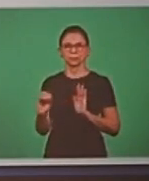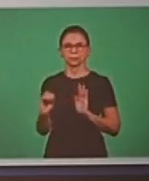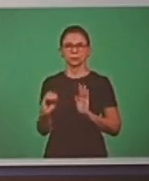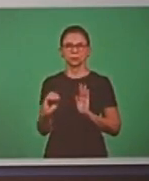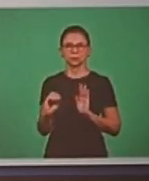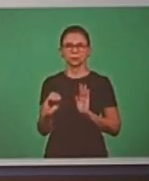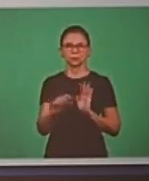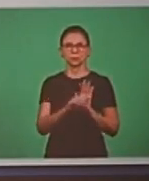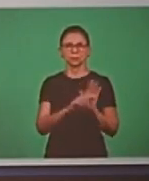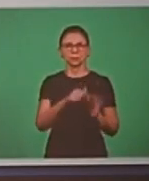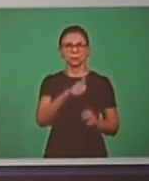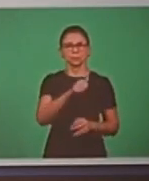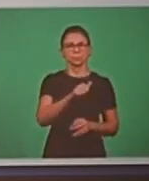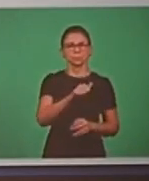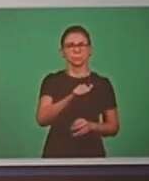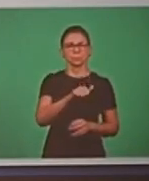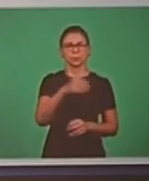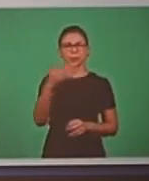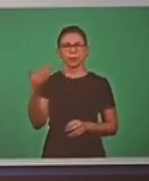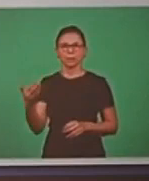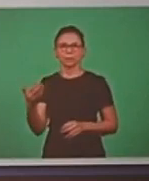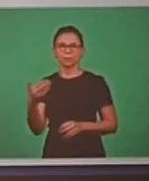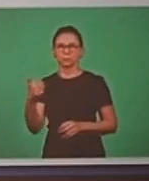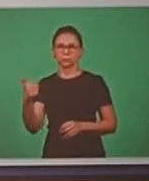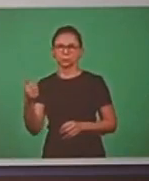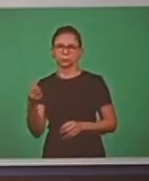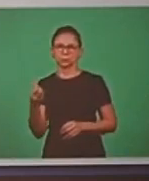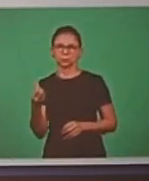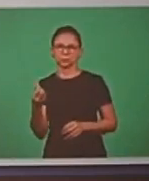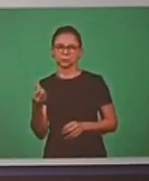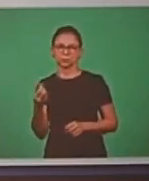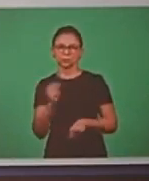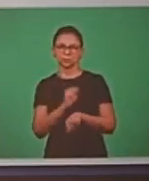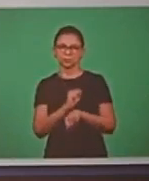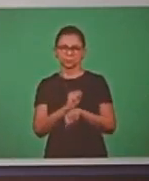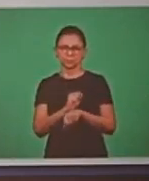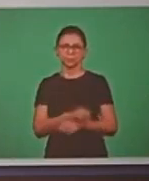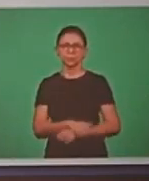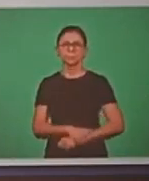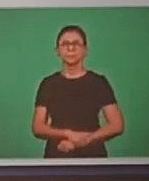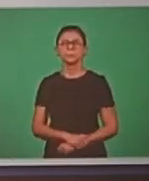chapter 20, verse 1 to 16.